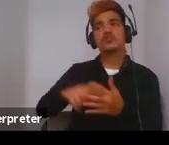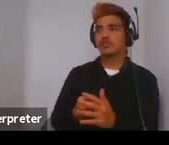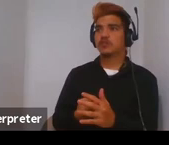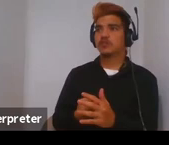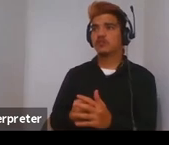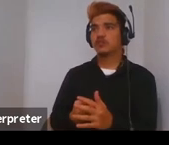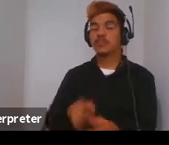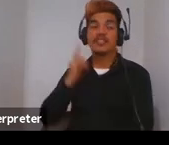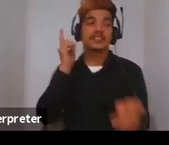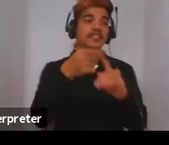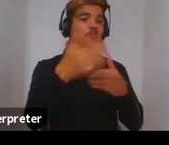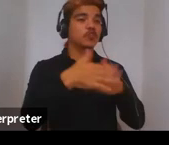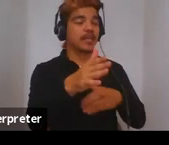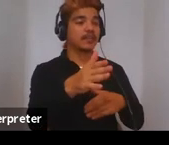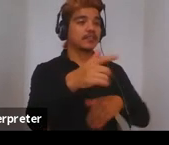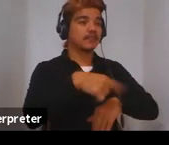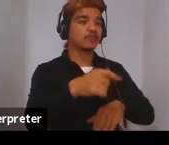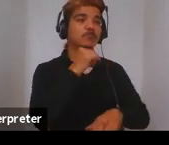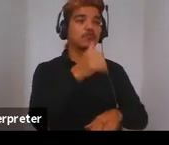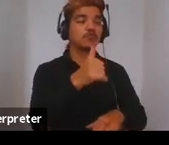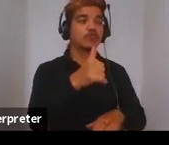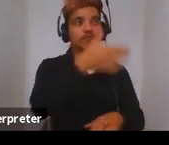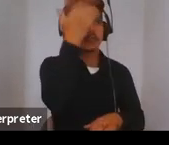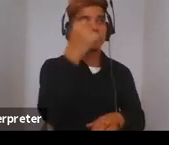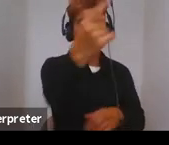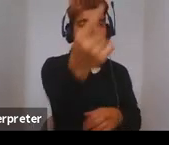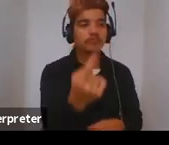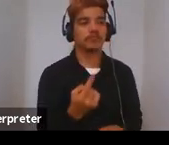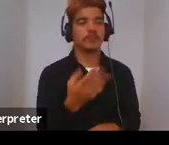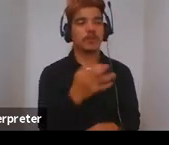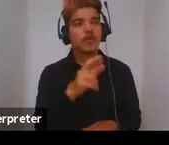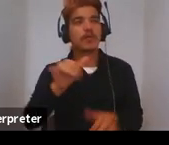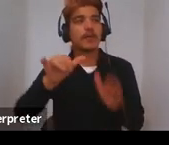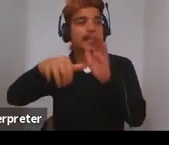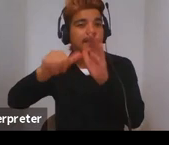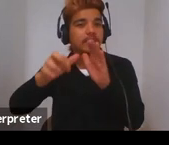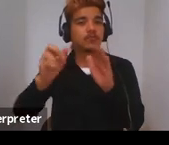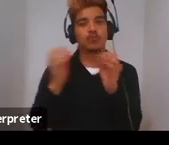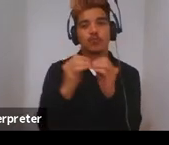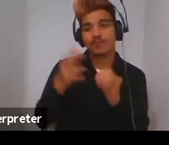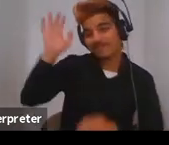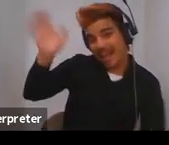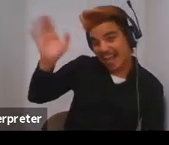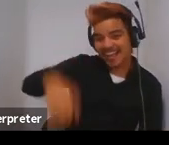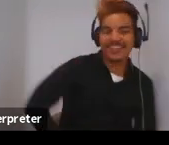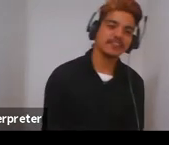next time, don't forget to visit me at amaze.org or go to my YouTube channel to watch more. Bye.